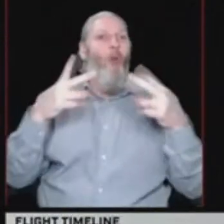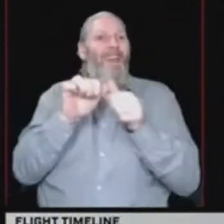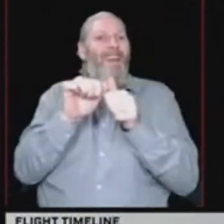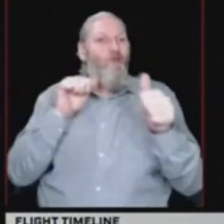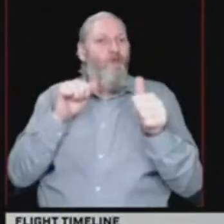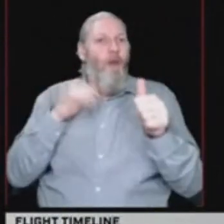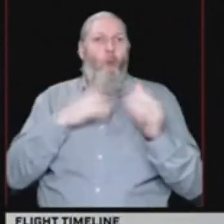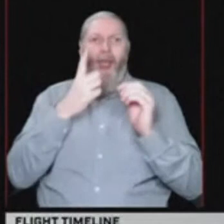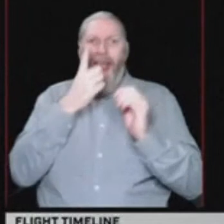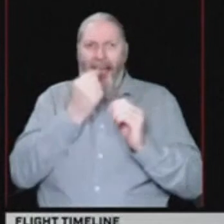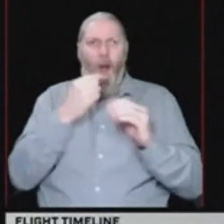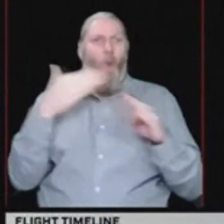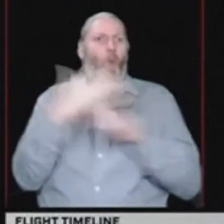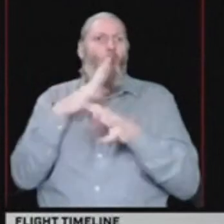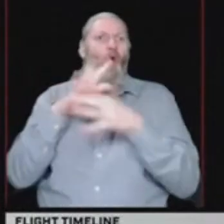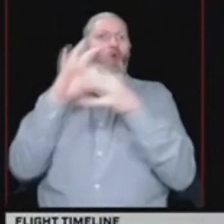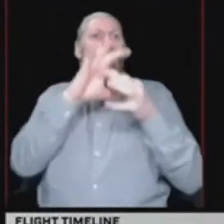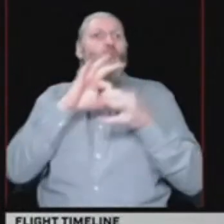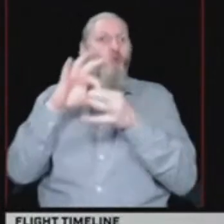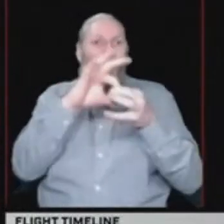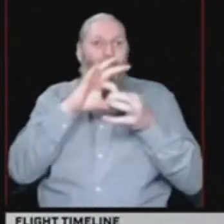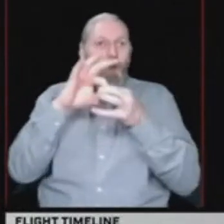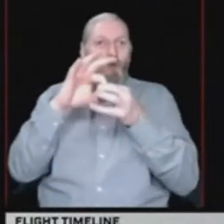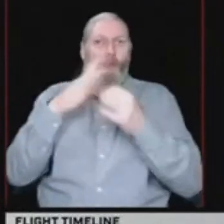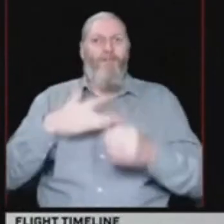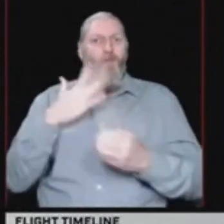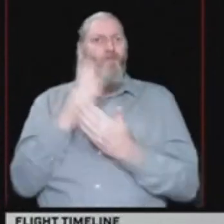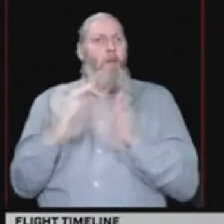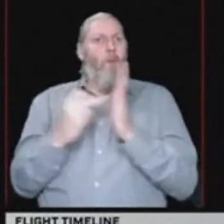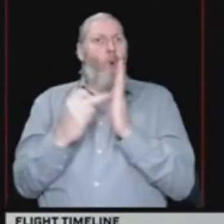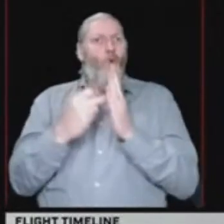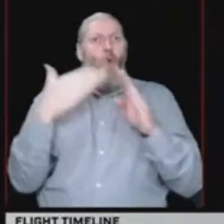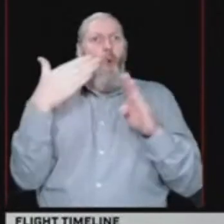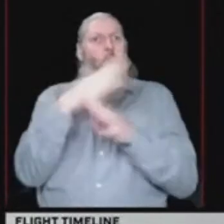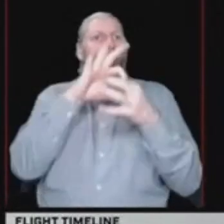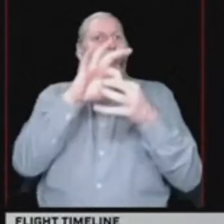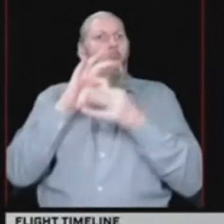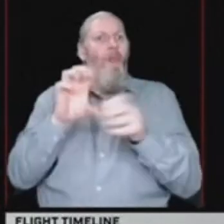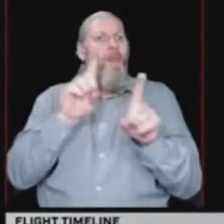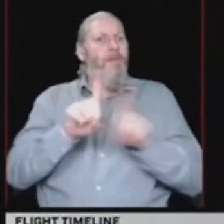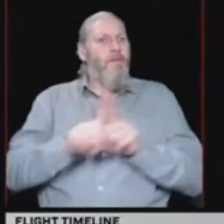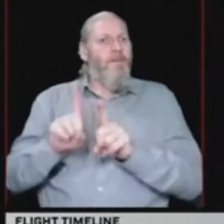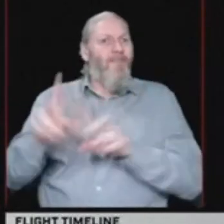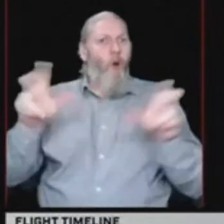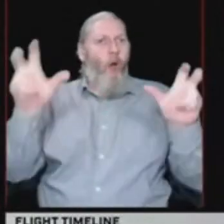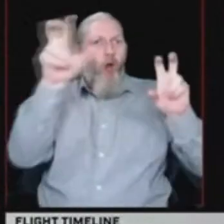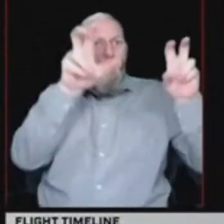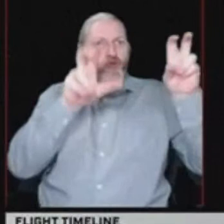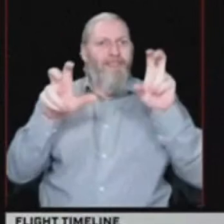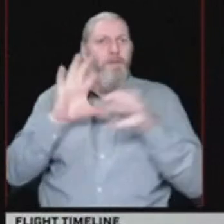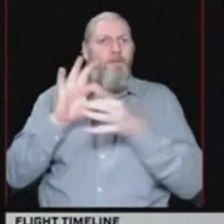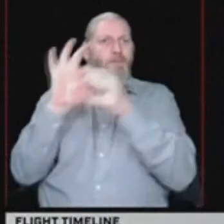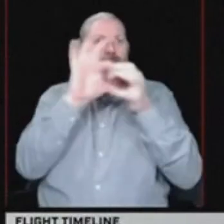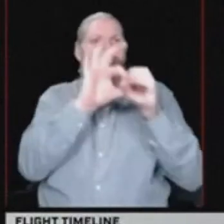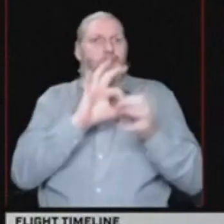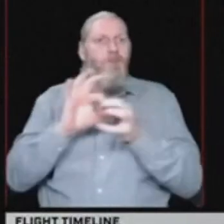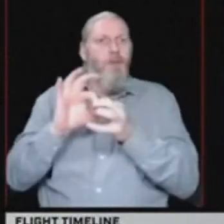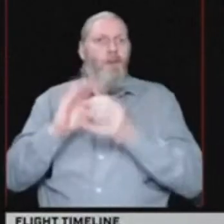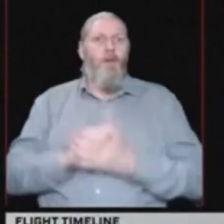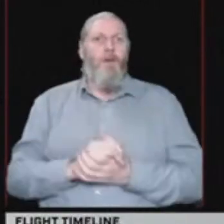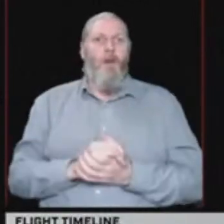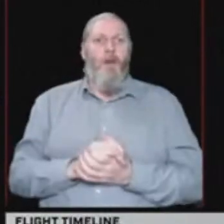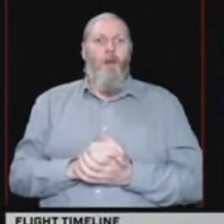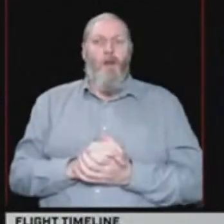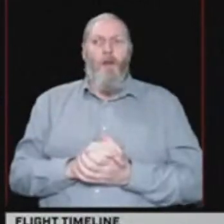across country lines is equally important. That is absolutely true, and just in the autumn we